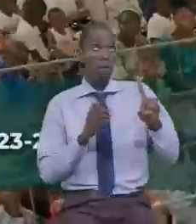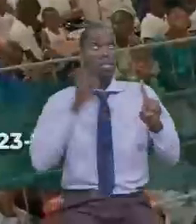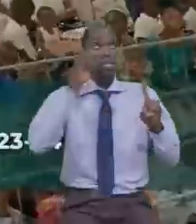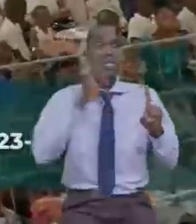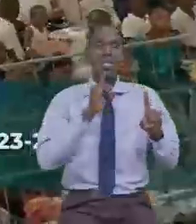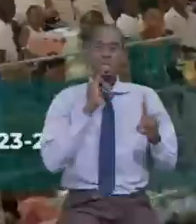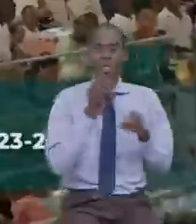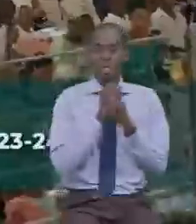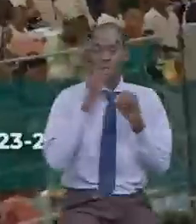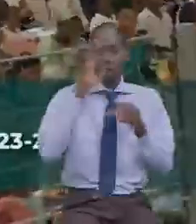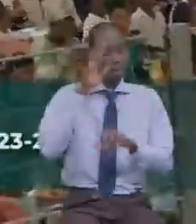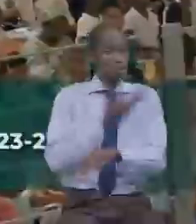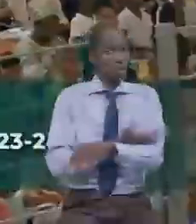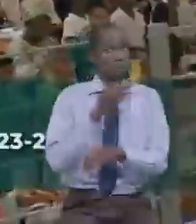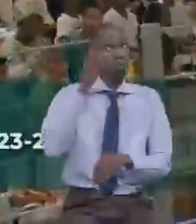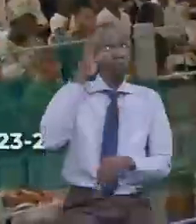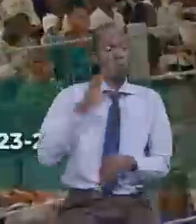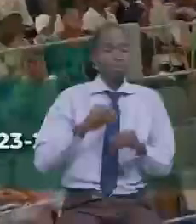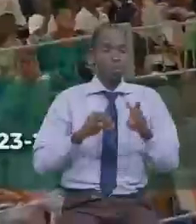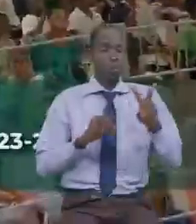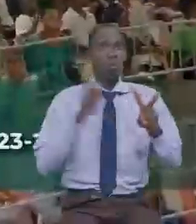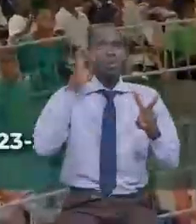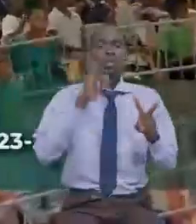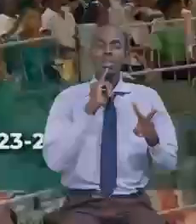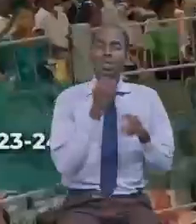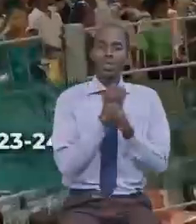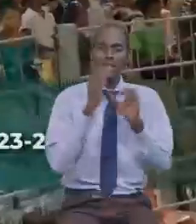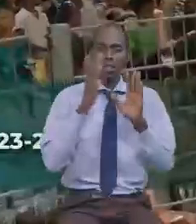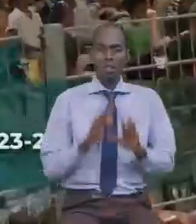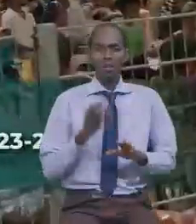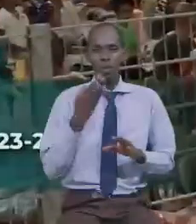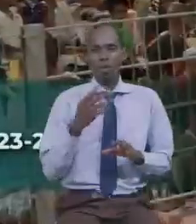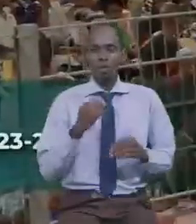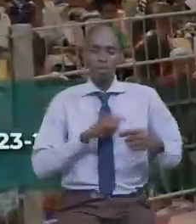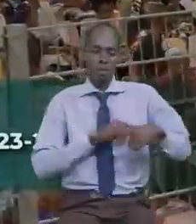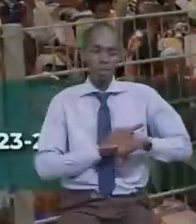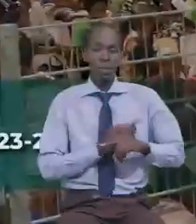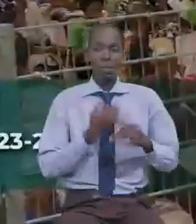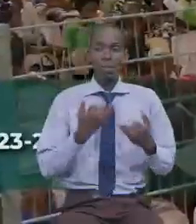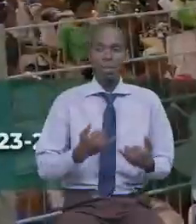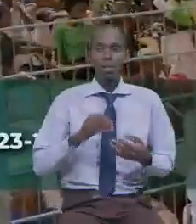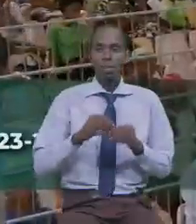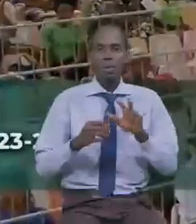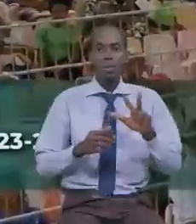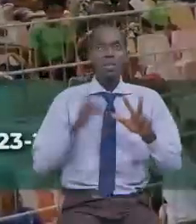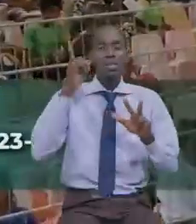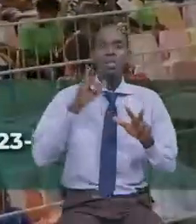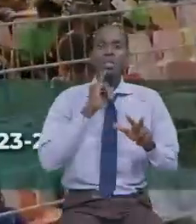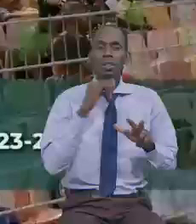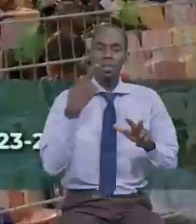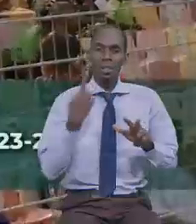the Savior of the guilty. Number three is the source of all grace.